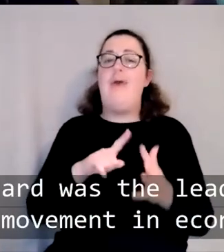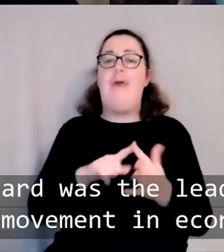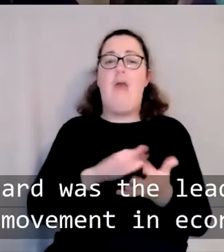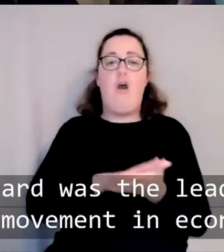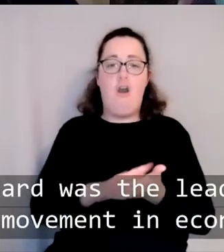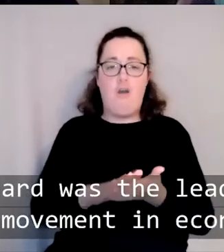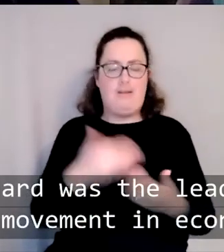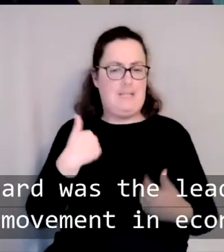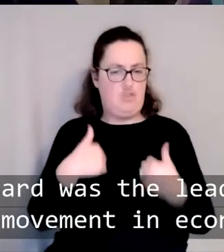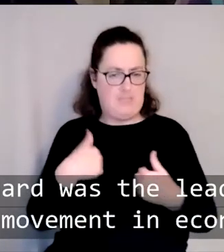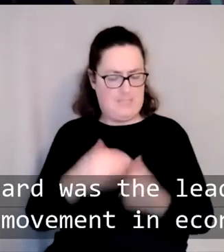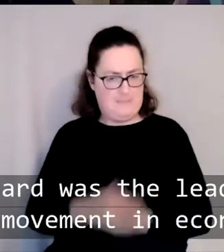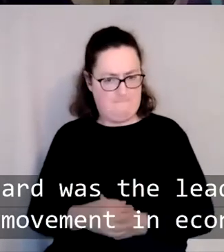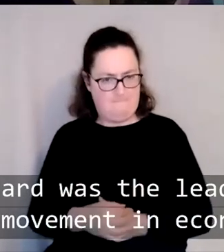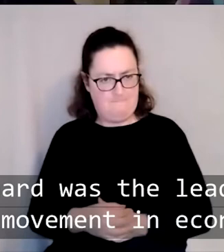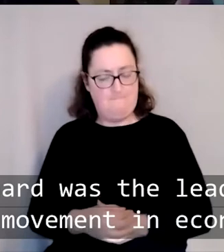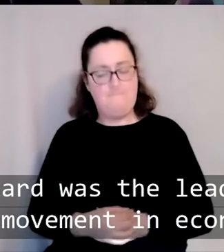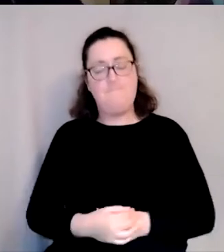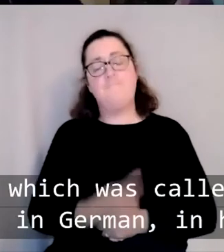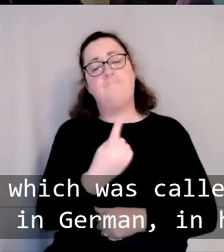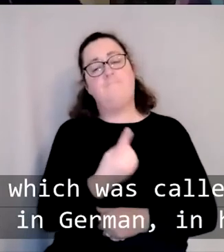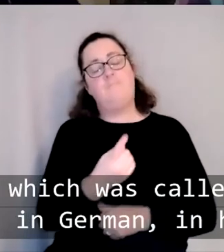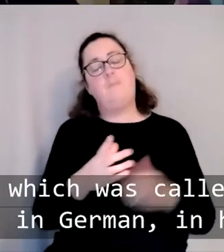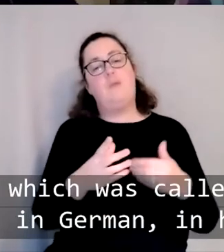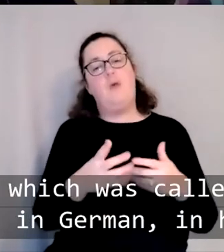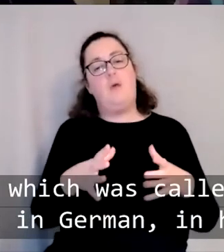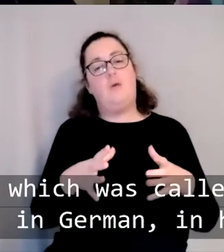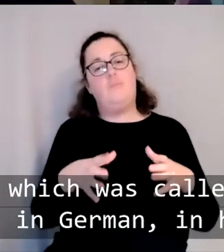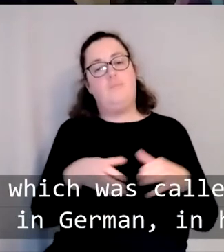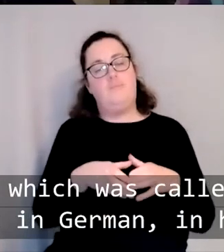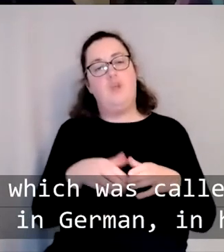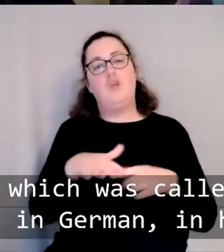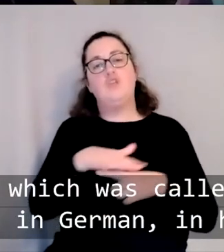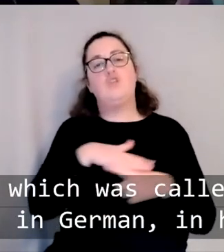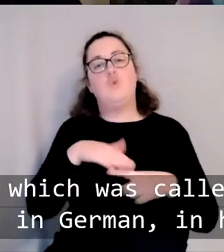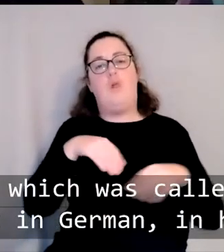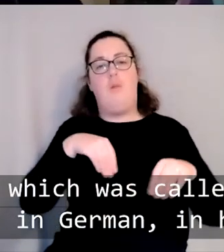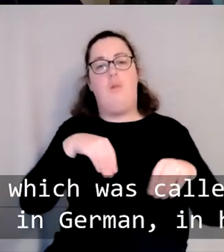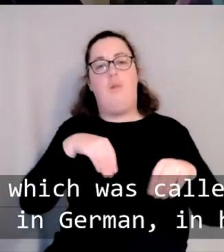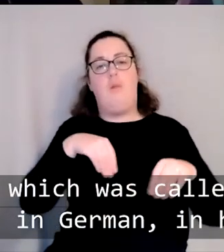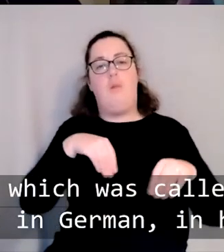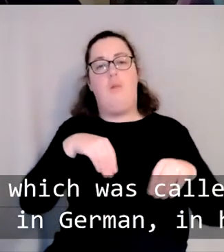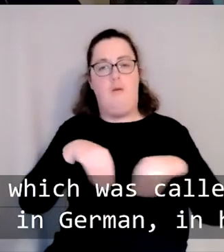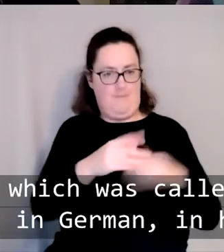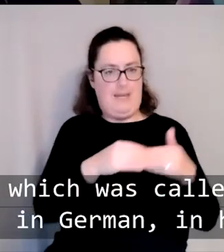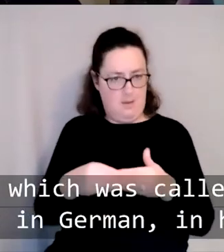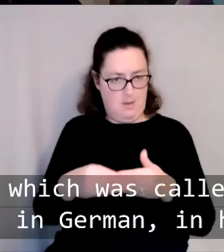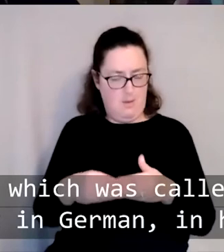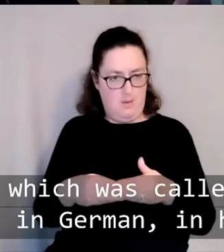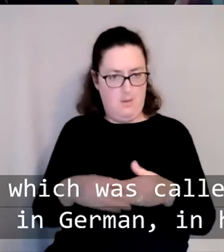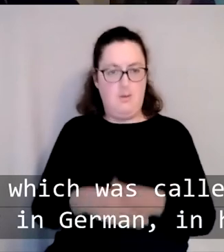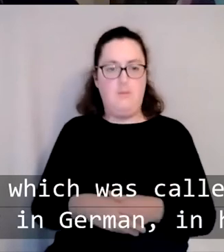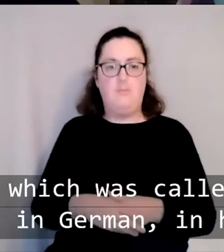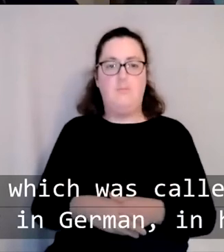Earhart was the leader of a movement in economic thinking which was called social market. But in German,